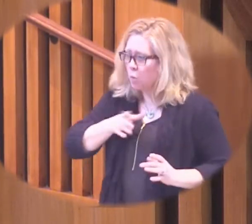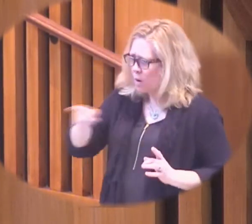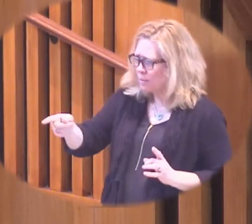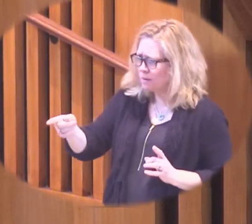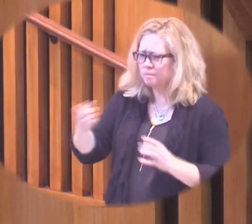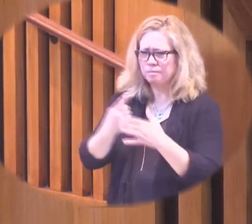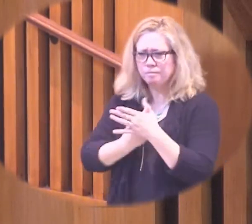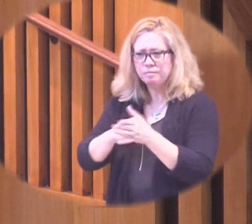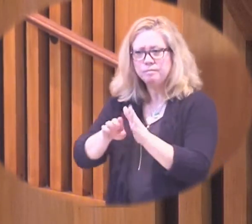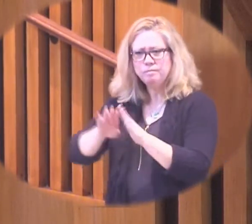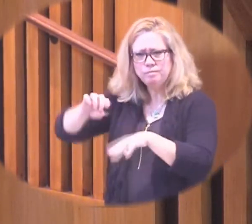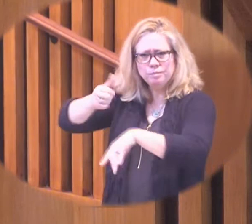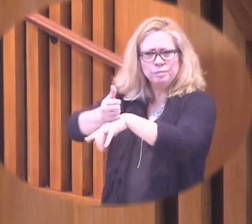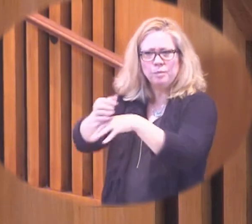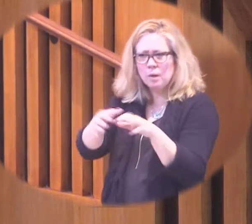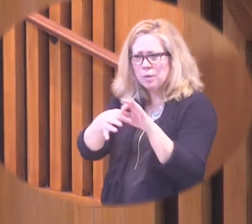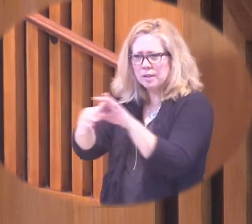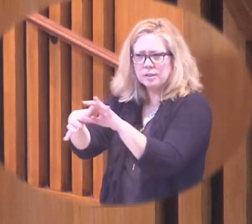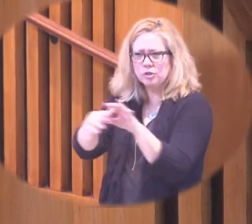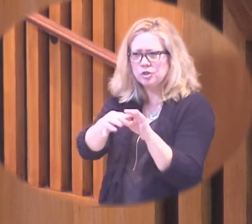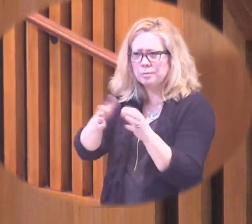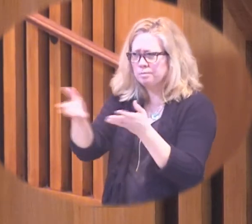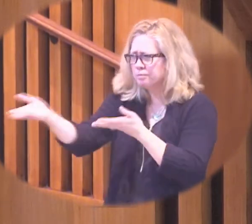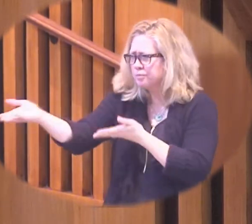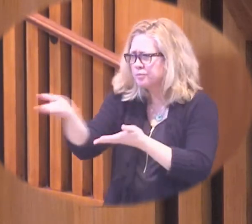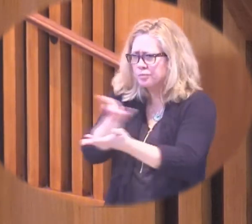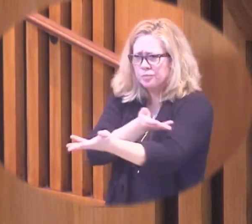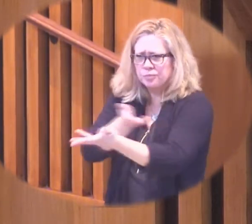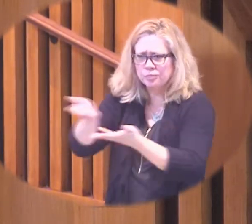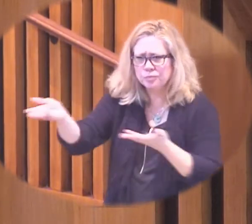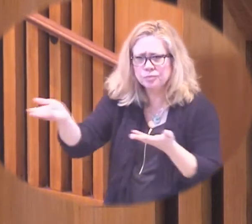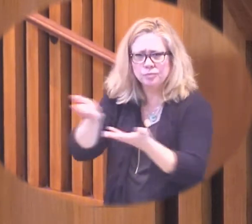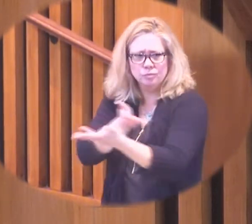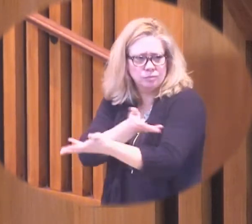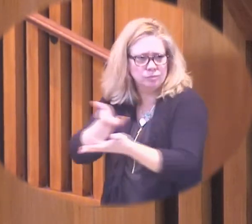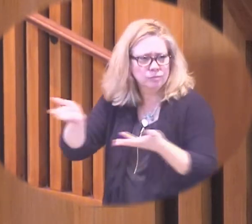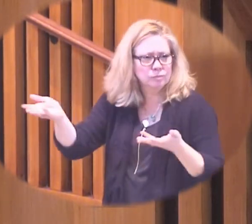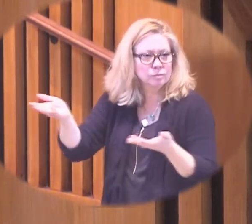woman. And in their conversation then,